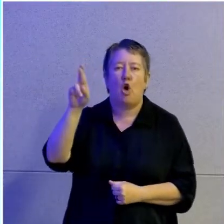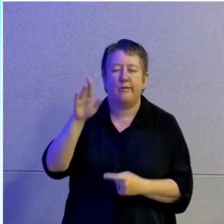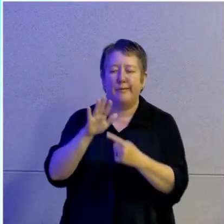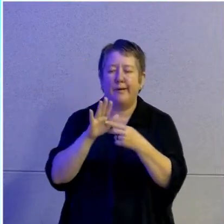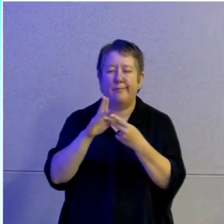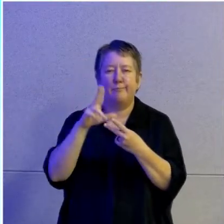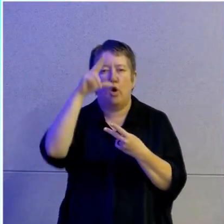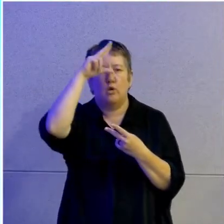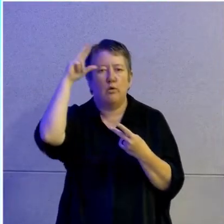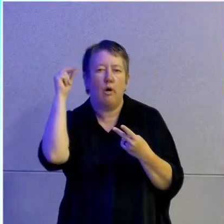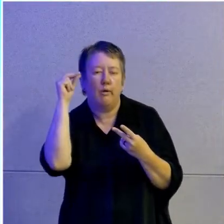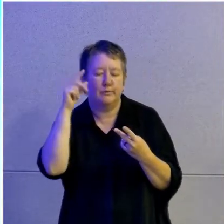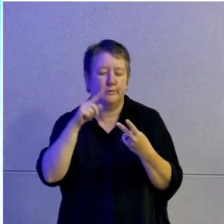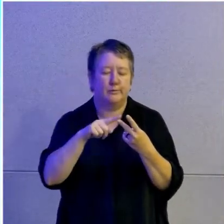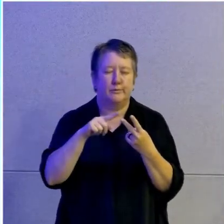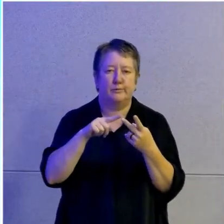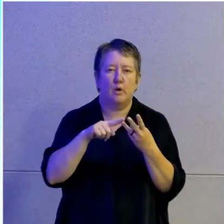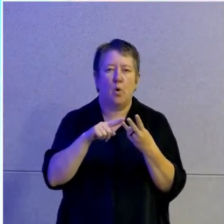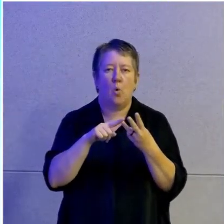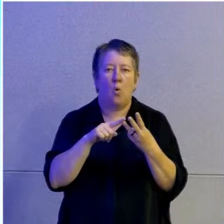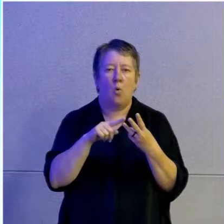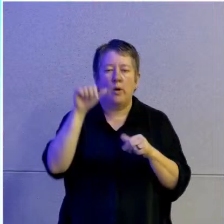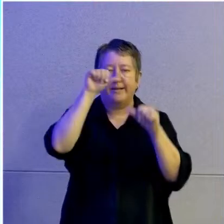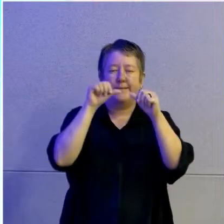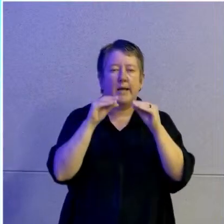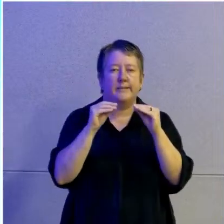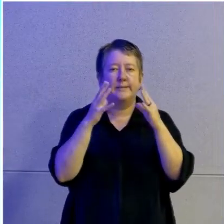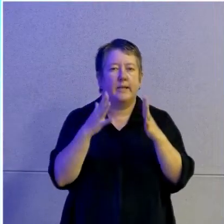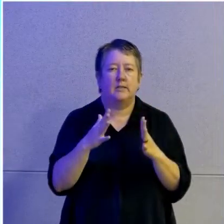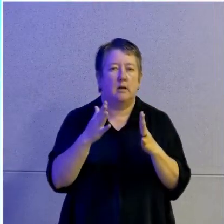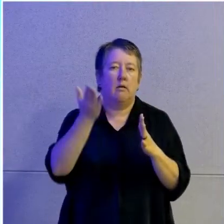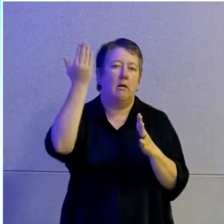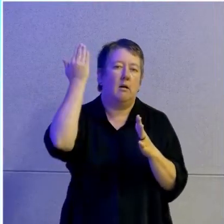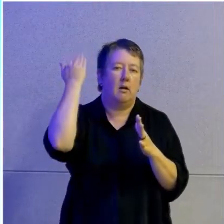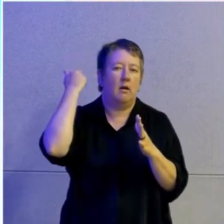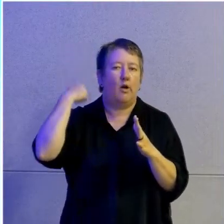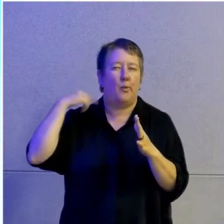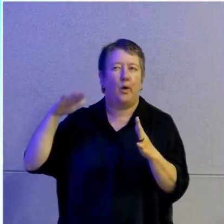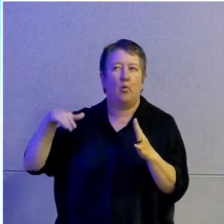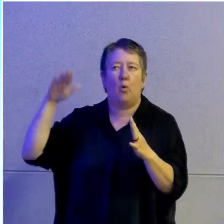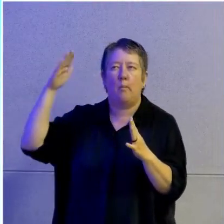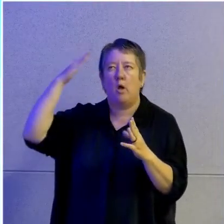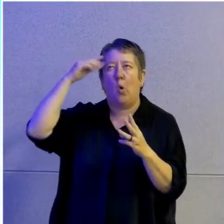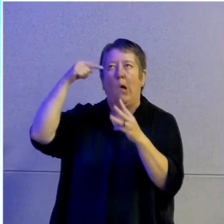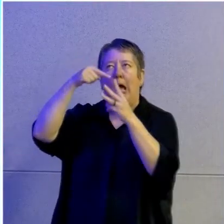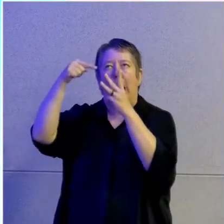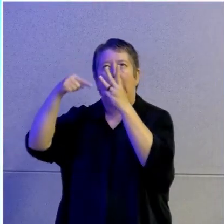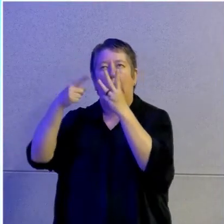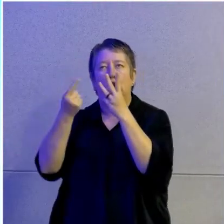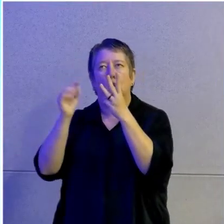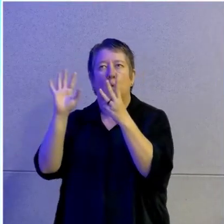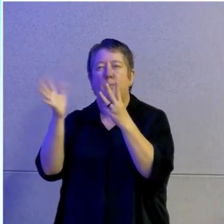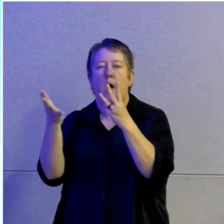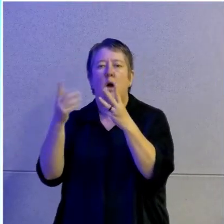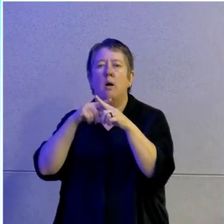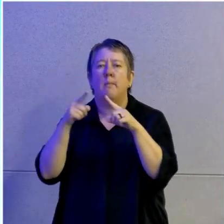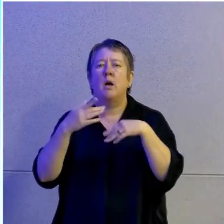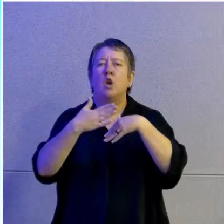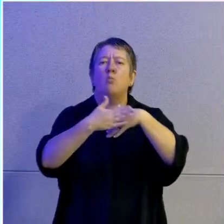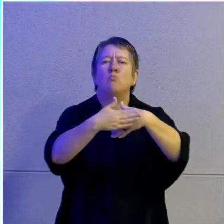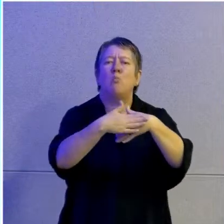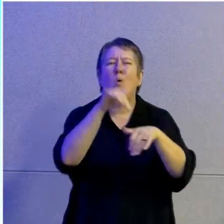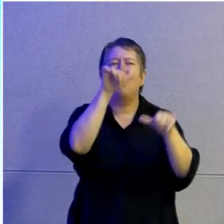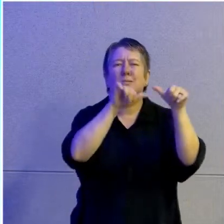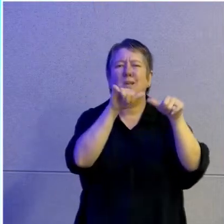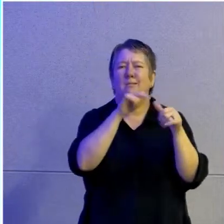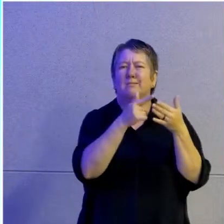be a science educator as we used to grow up knowing, but what more is there for them? And I